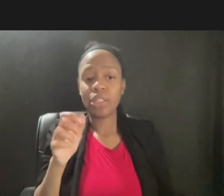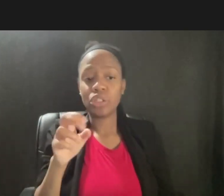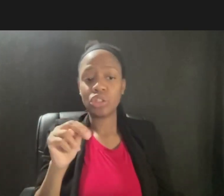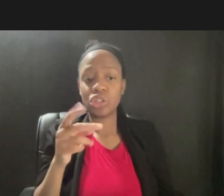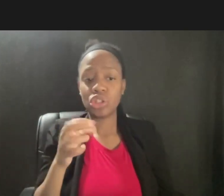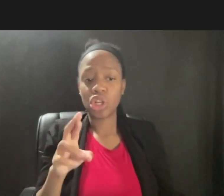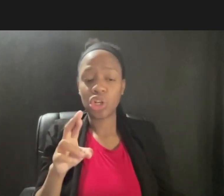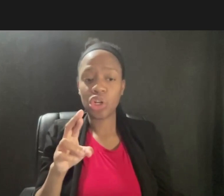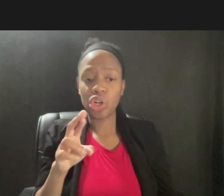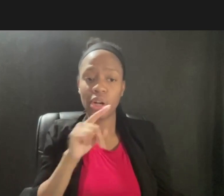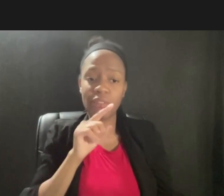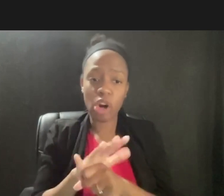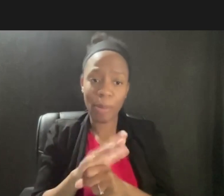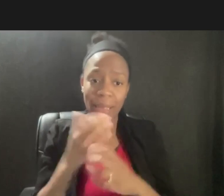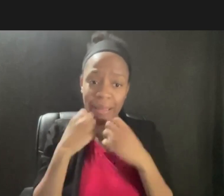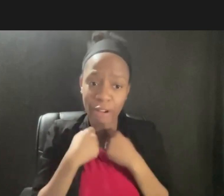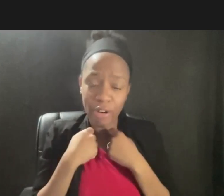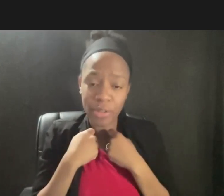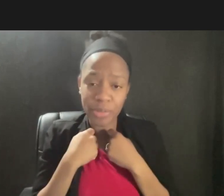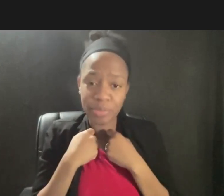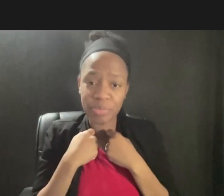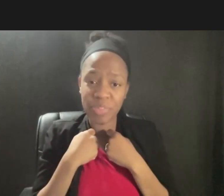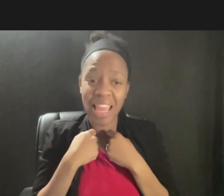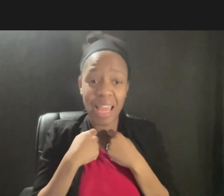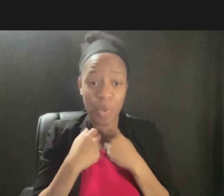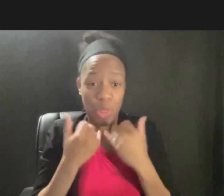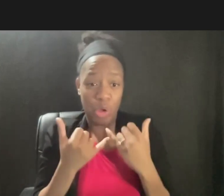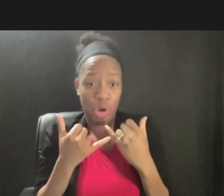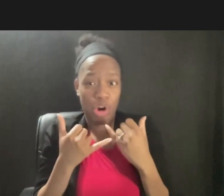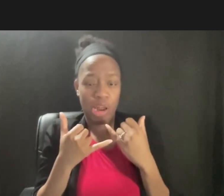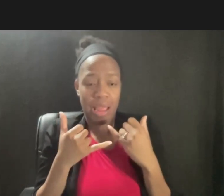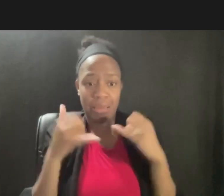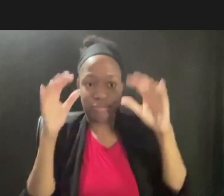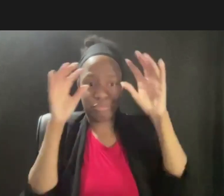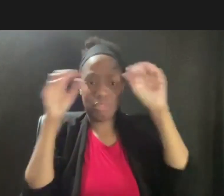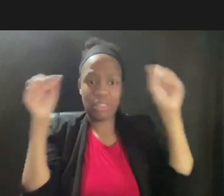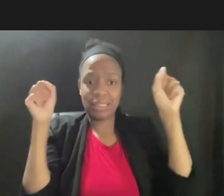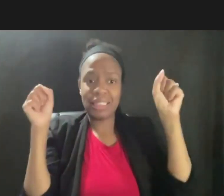this administration and a lot of the changes that are happening in the world, um,